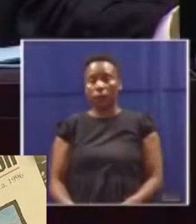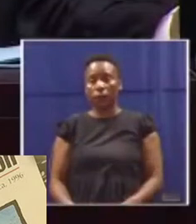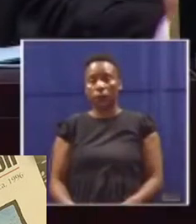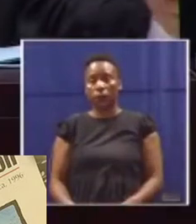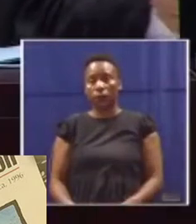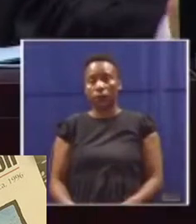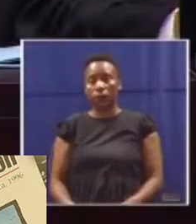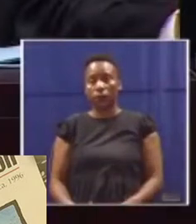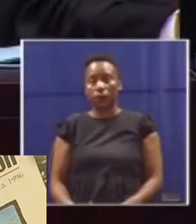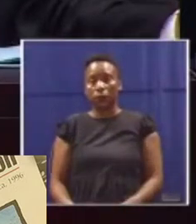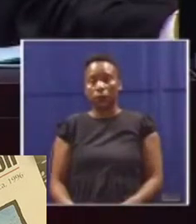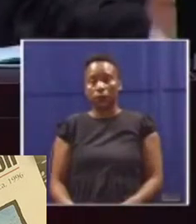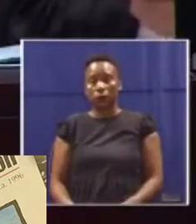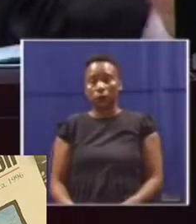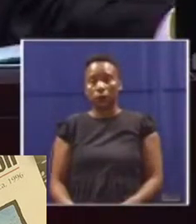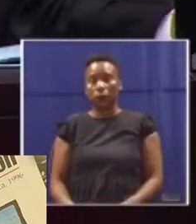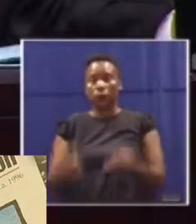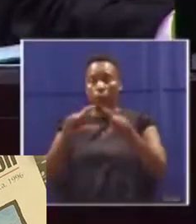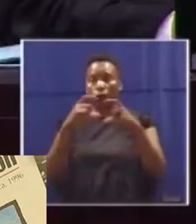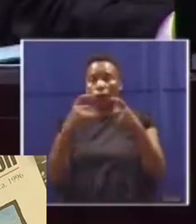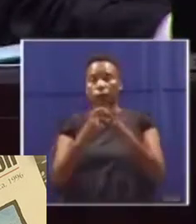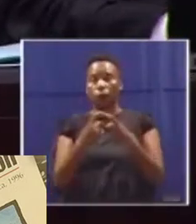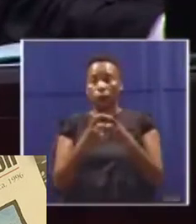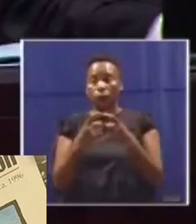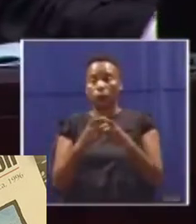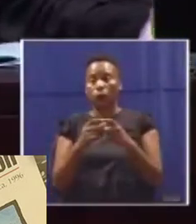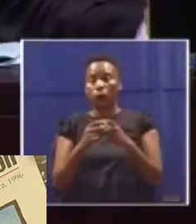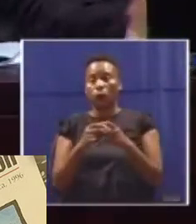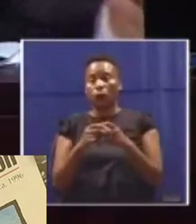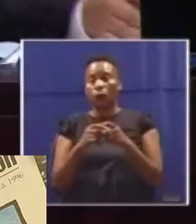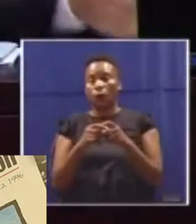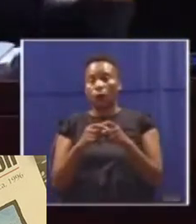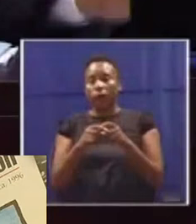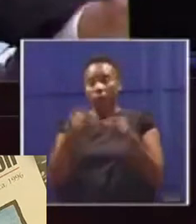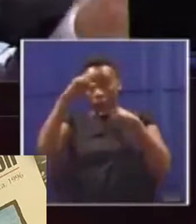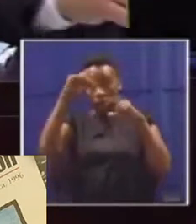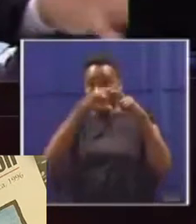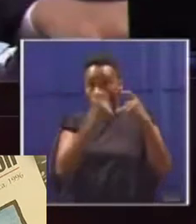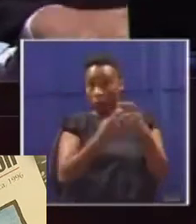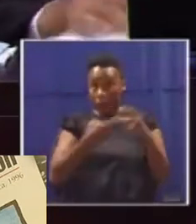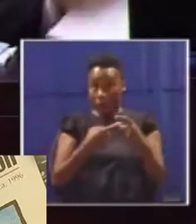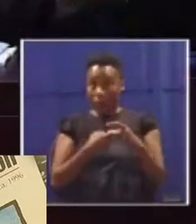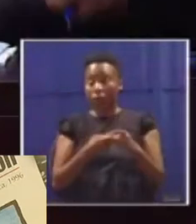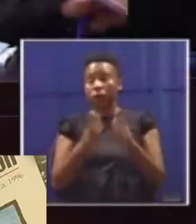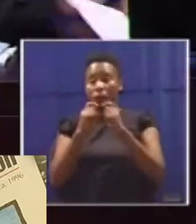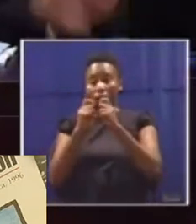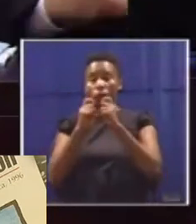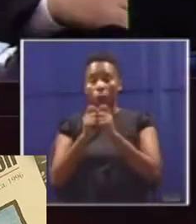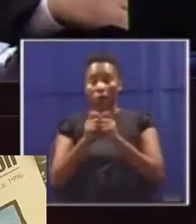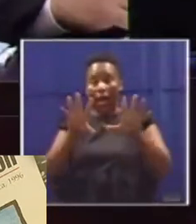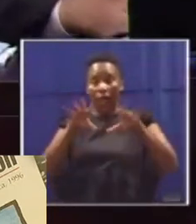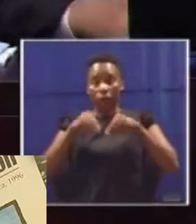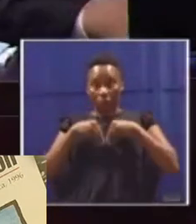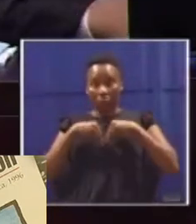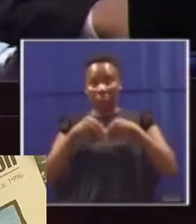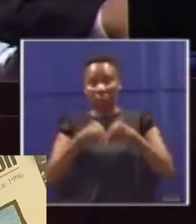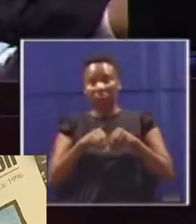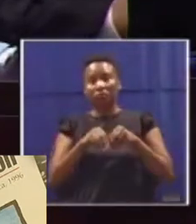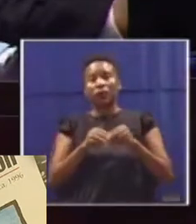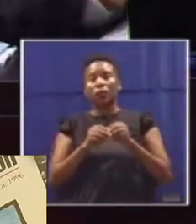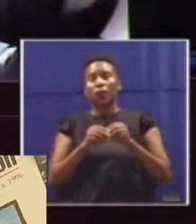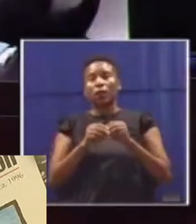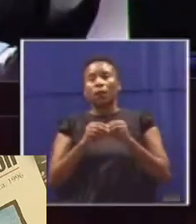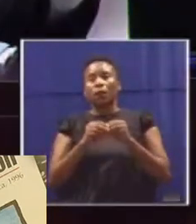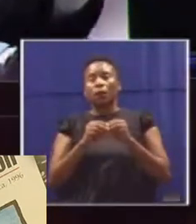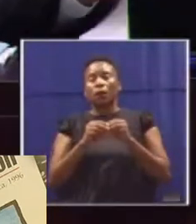the committee, the Portfolio Committee on Transport adopted the report on the Transport Appeal